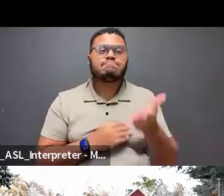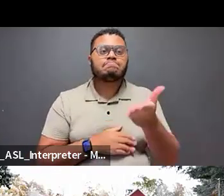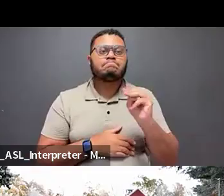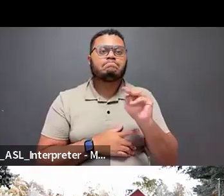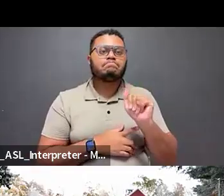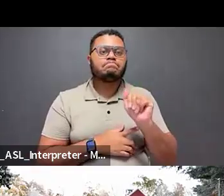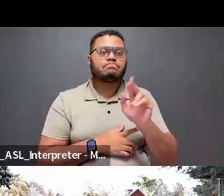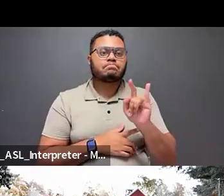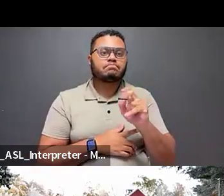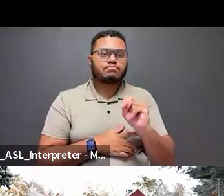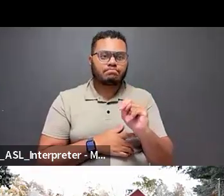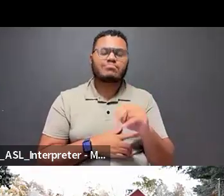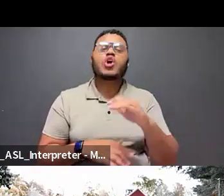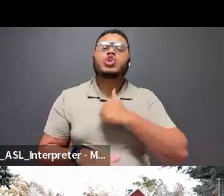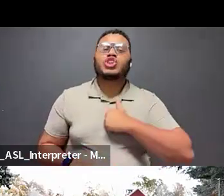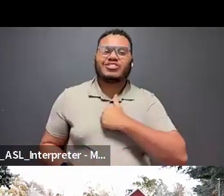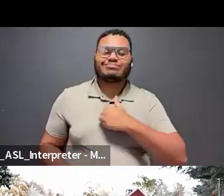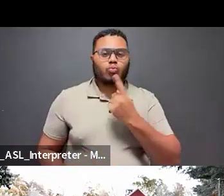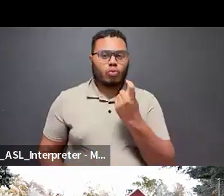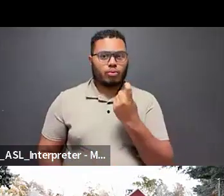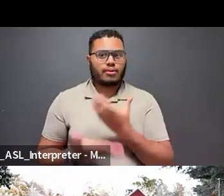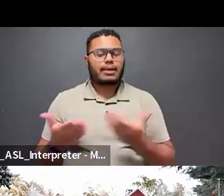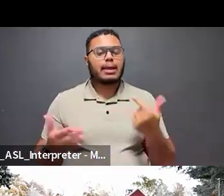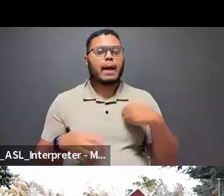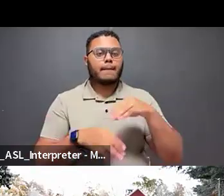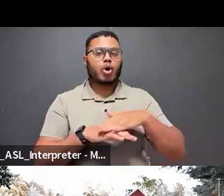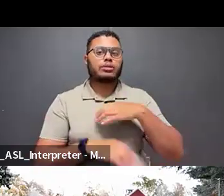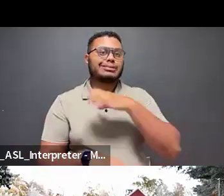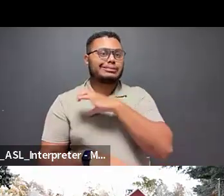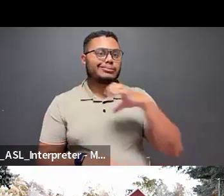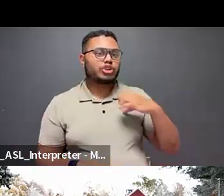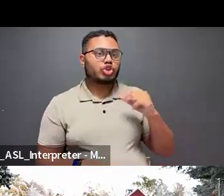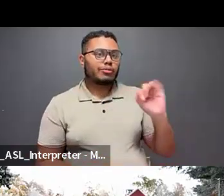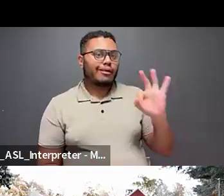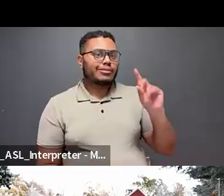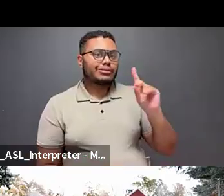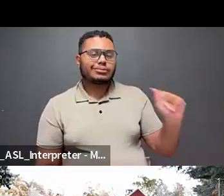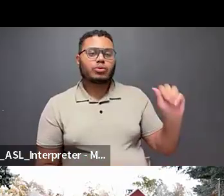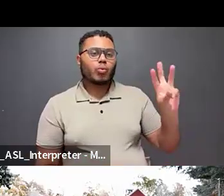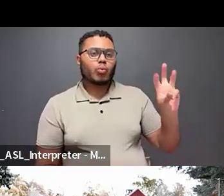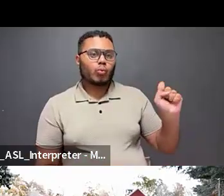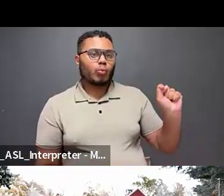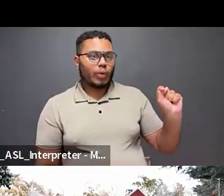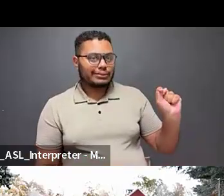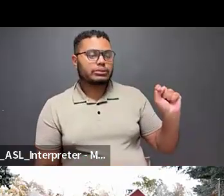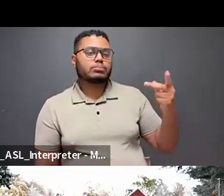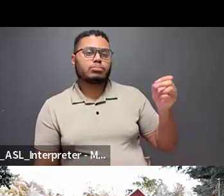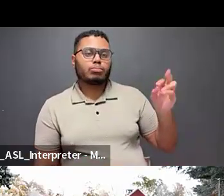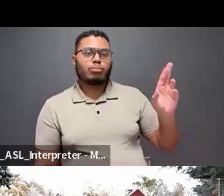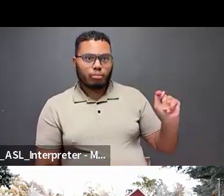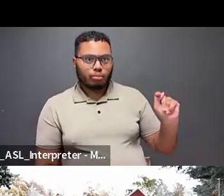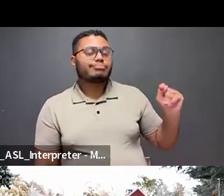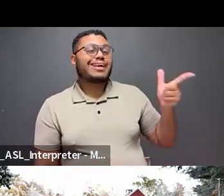Sorry, guys, one more thing. I'm also on the Commission of Disability in Westport, along with Lisa, who's here. I am the